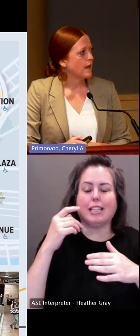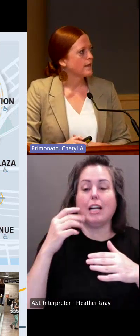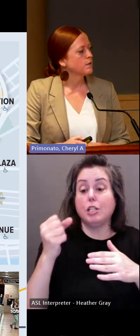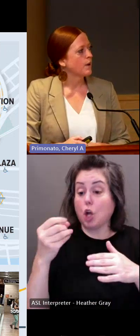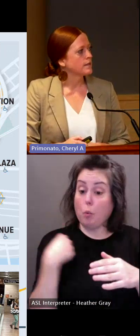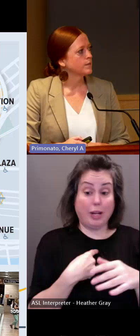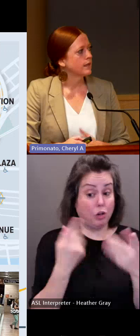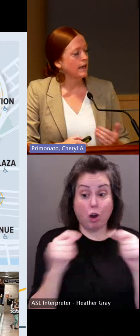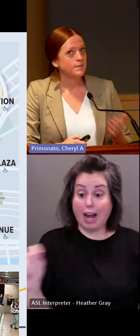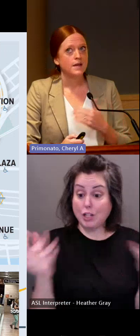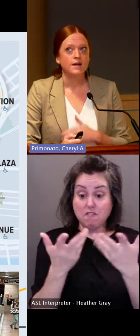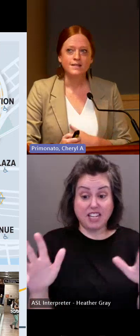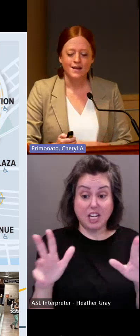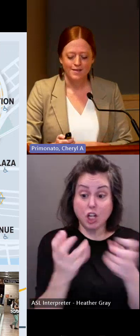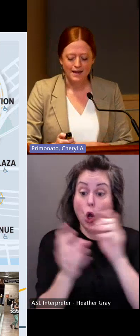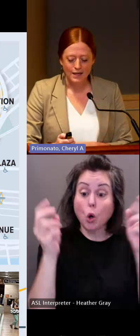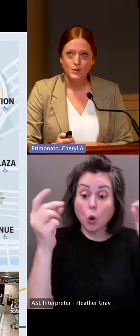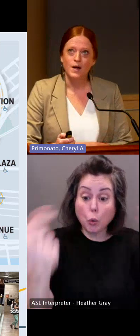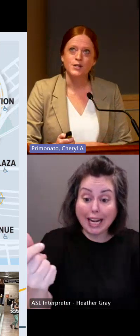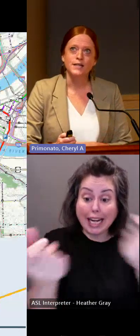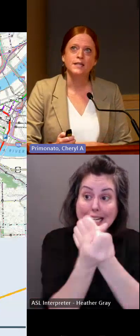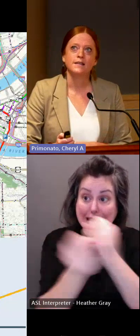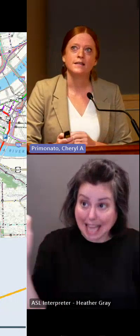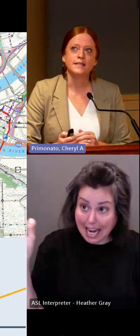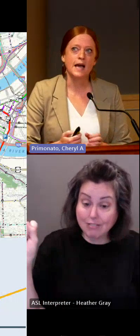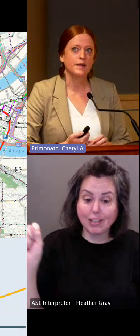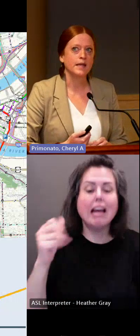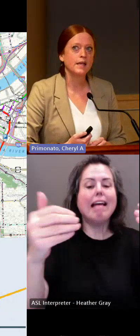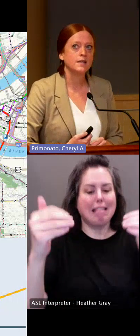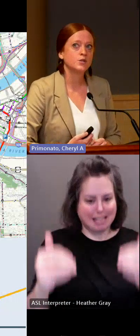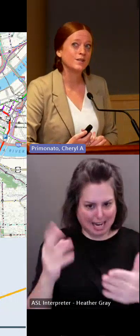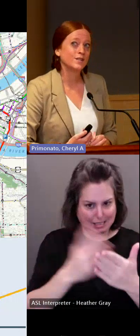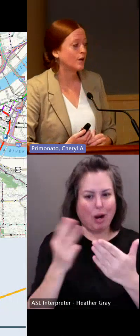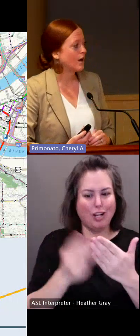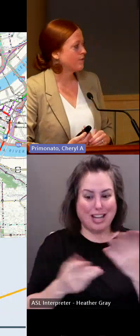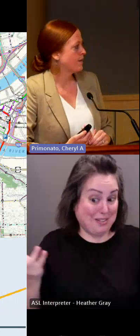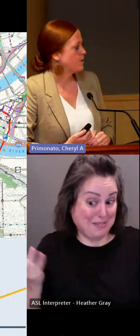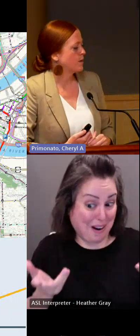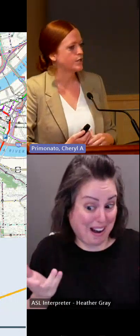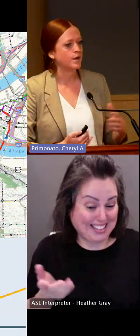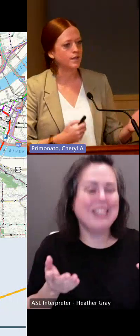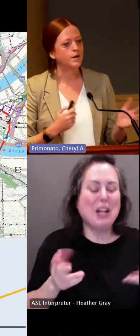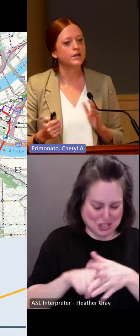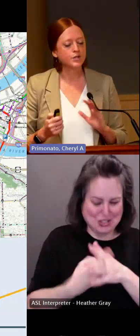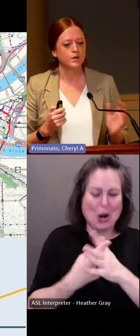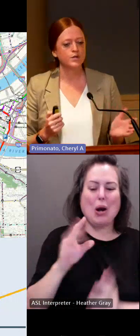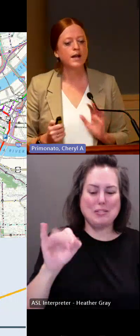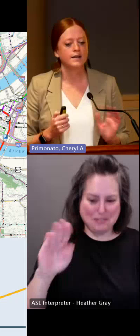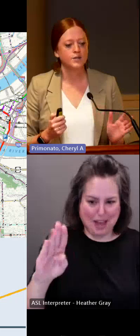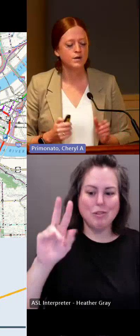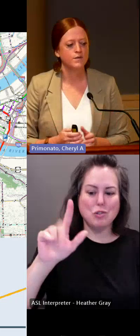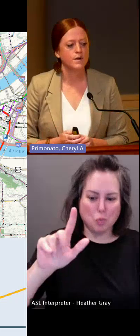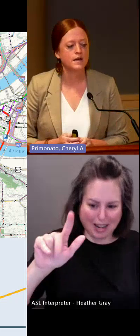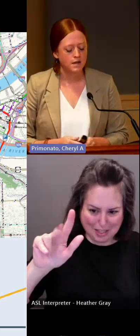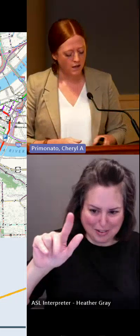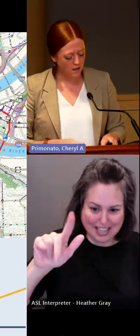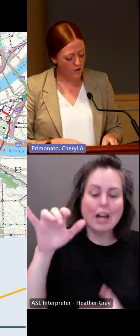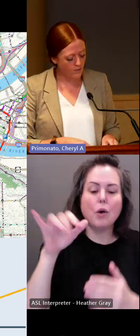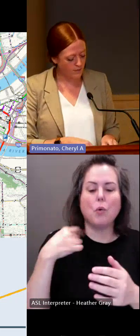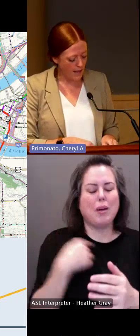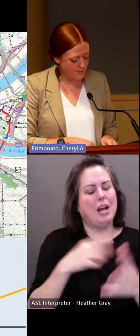and safely as we possibly can, because the next project that is happening is going to start on February 23rd. So we're trying to